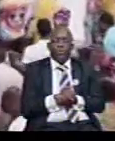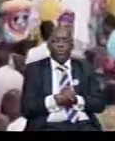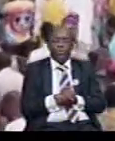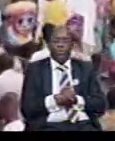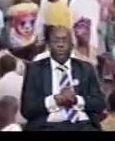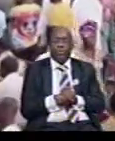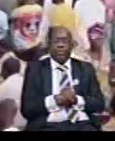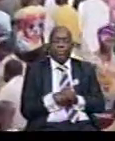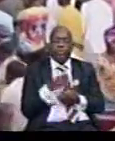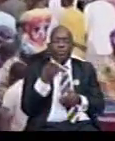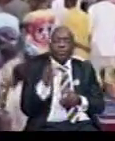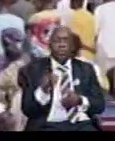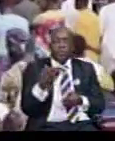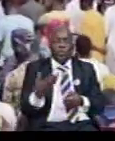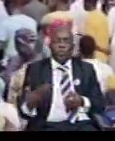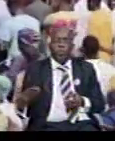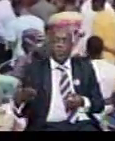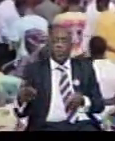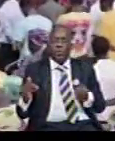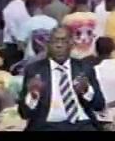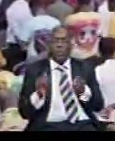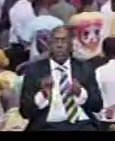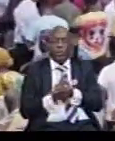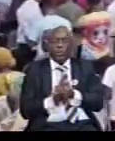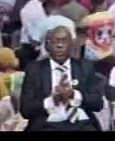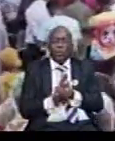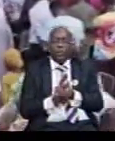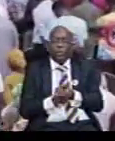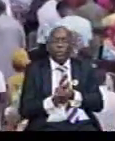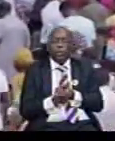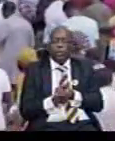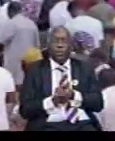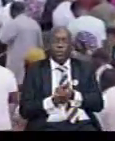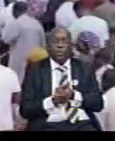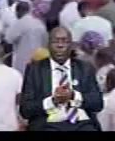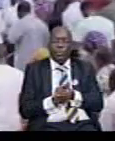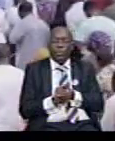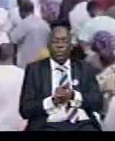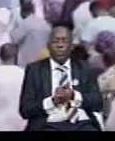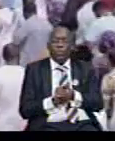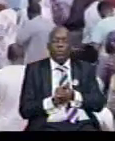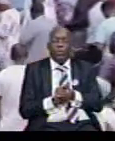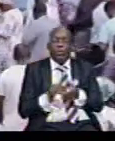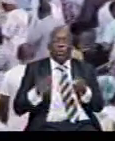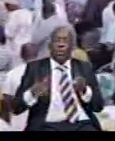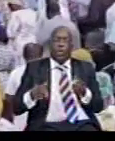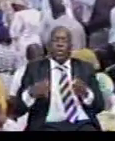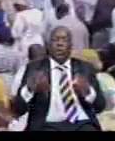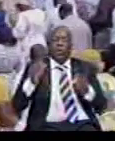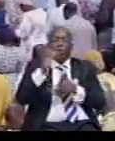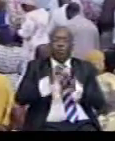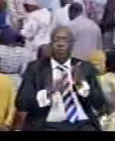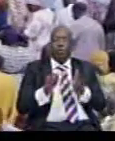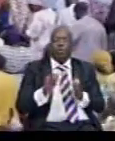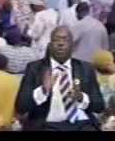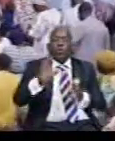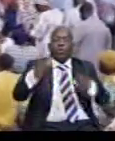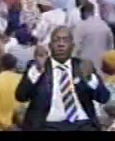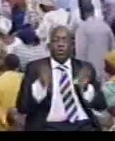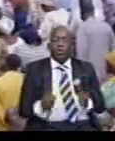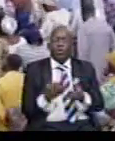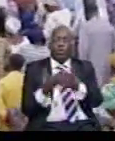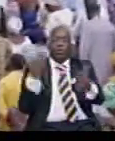the things that God did. Air outside out of your balloon before.